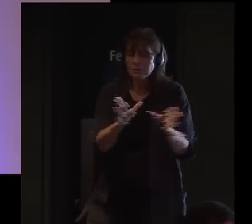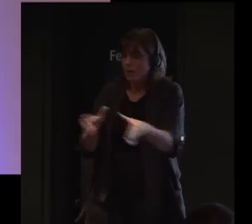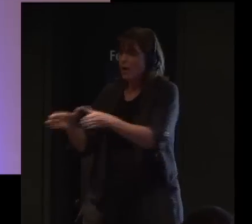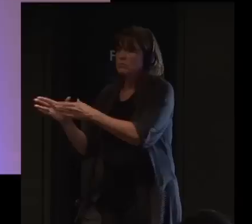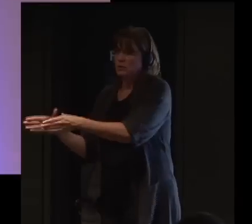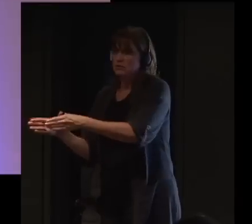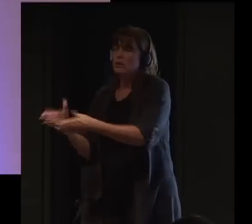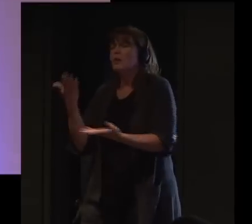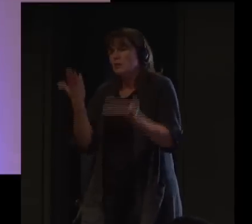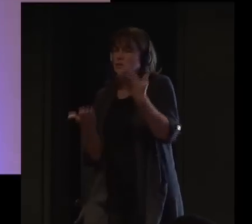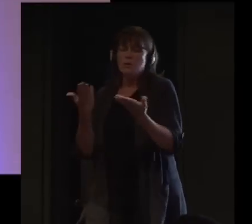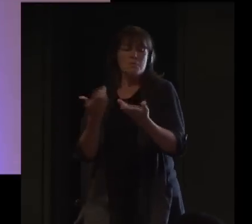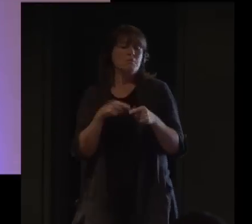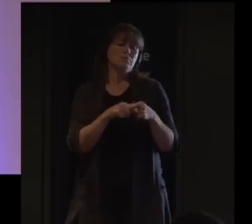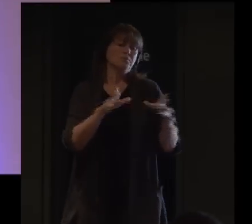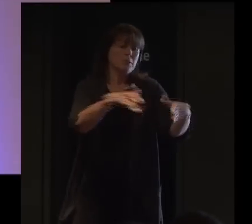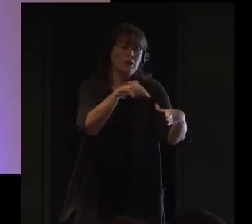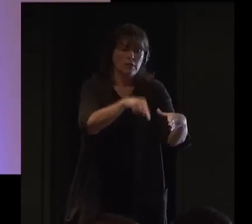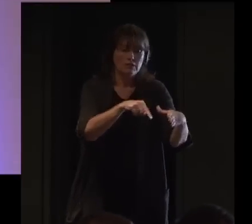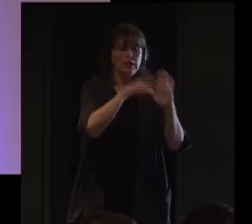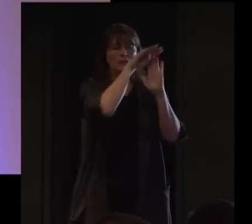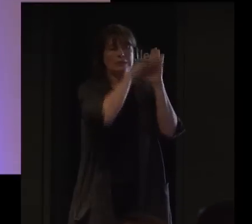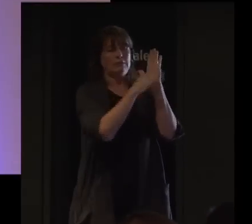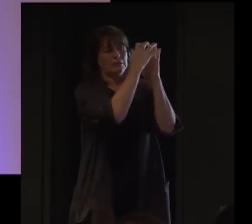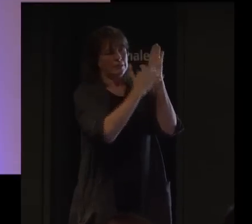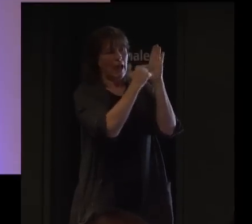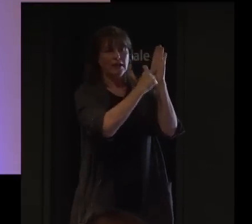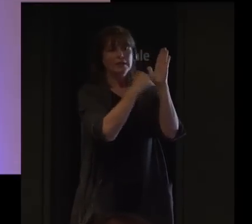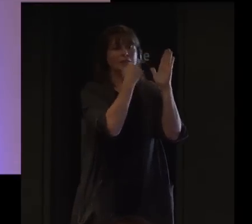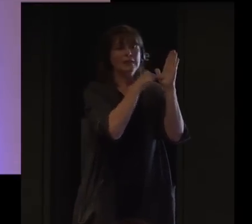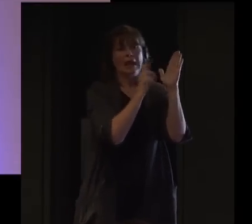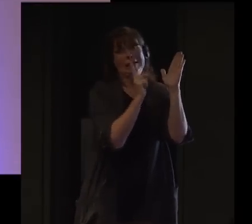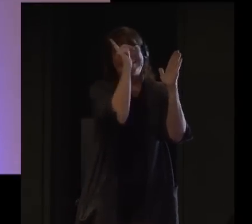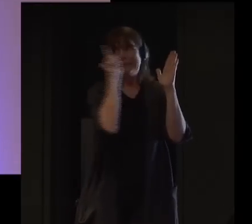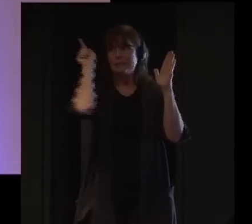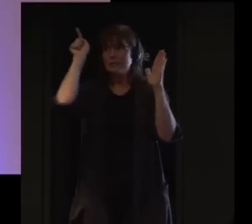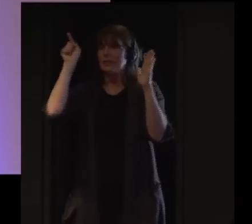texts in which there is a reference to the